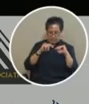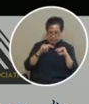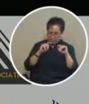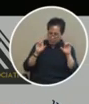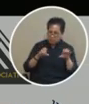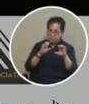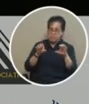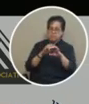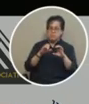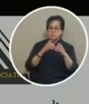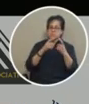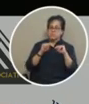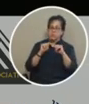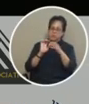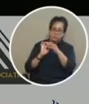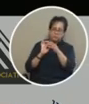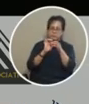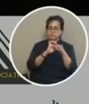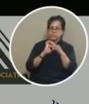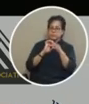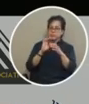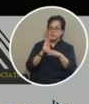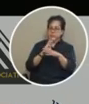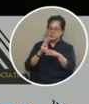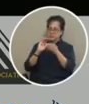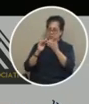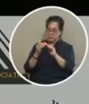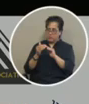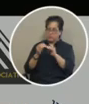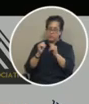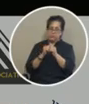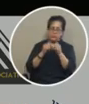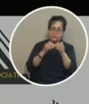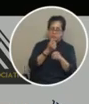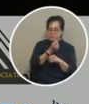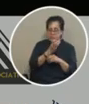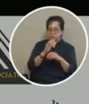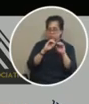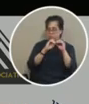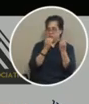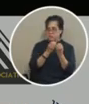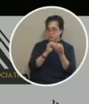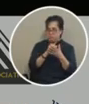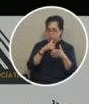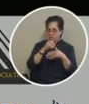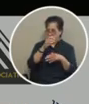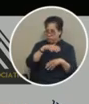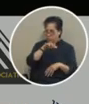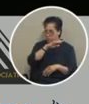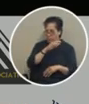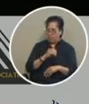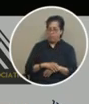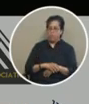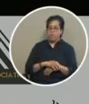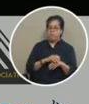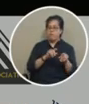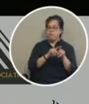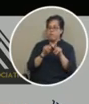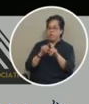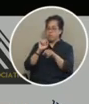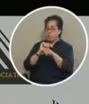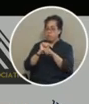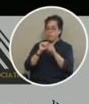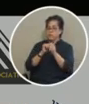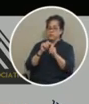doing to connect our business community with a lot of the numerous organizations that are out there. We're also working closely